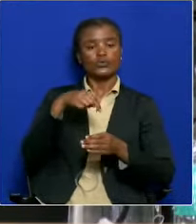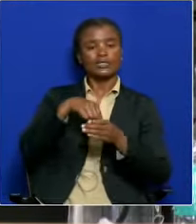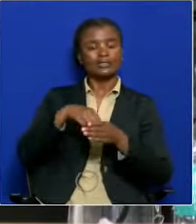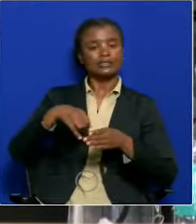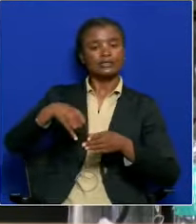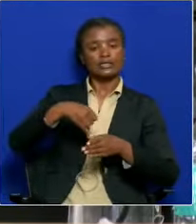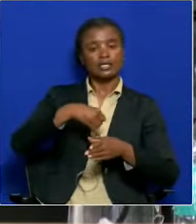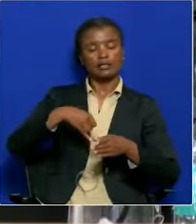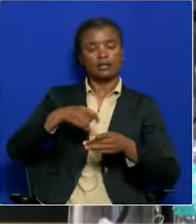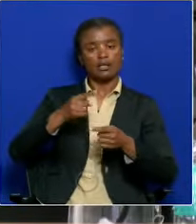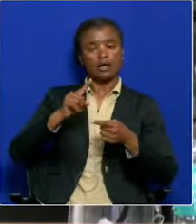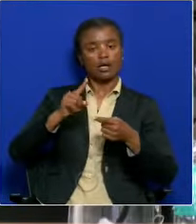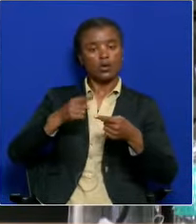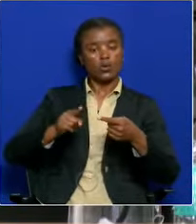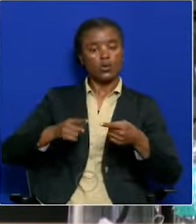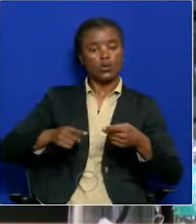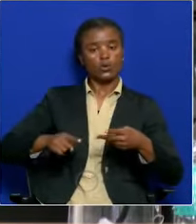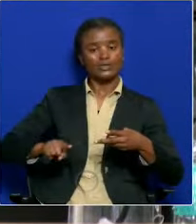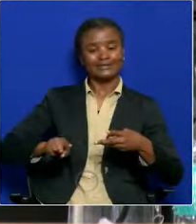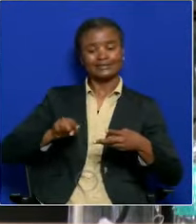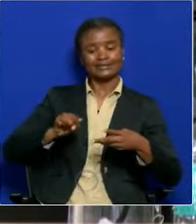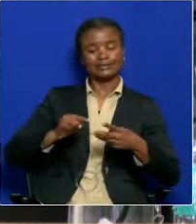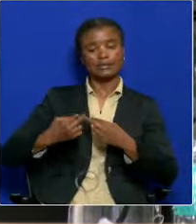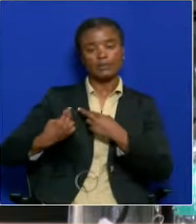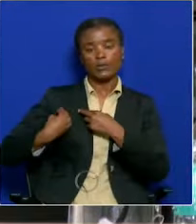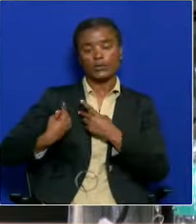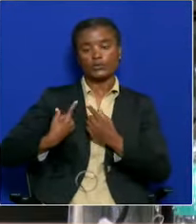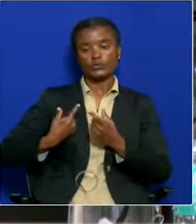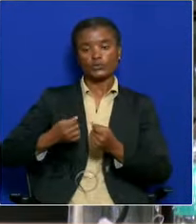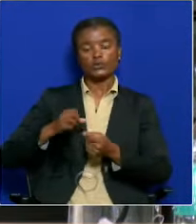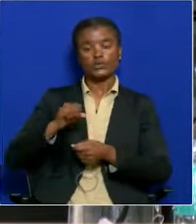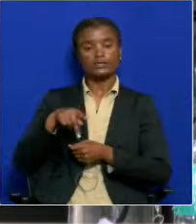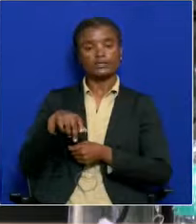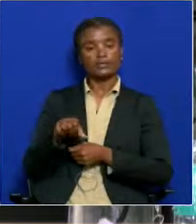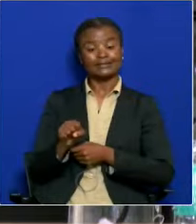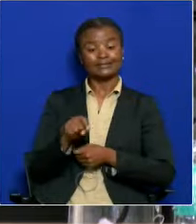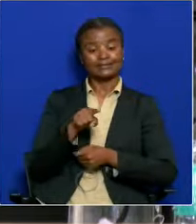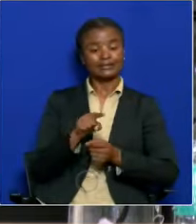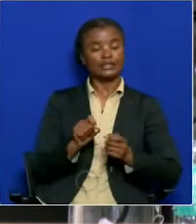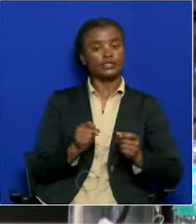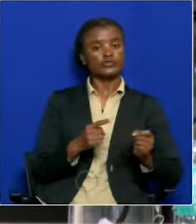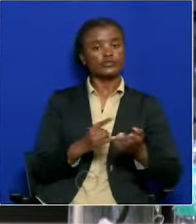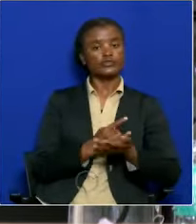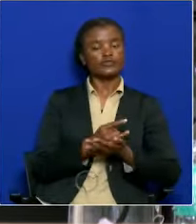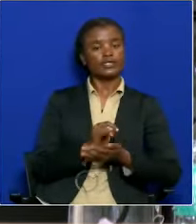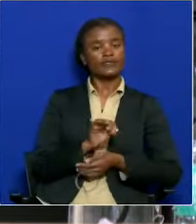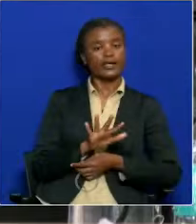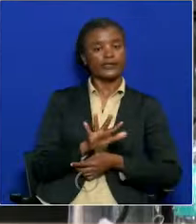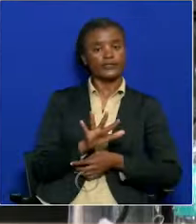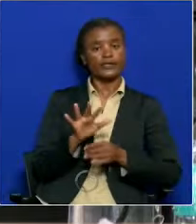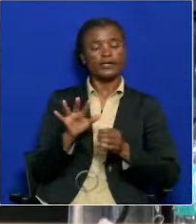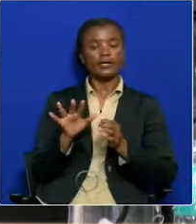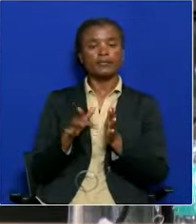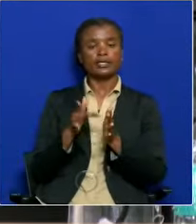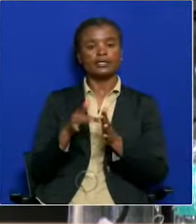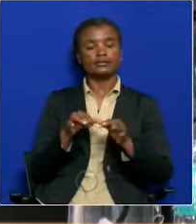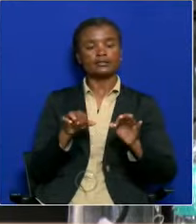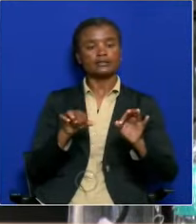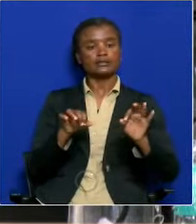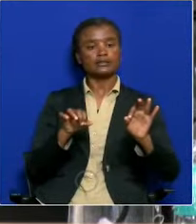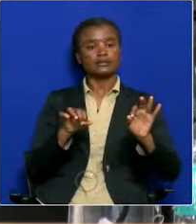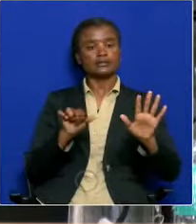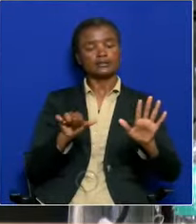at chat 5 on page 68, and then chat 1,